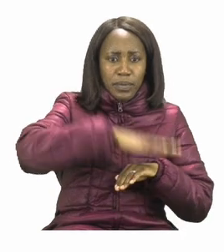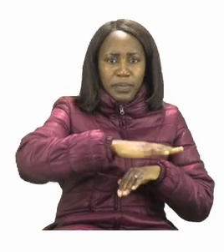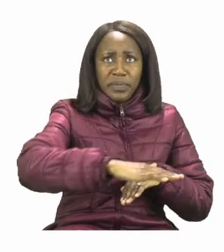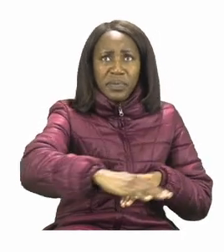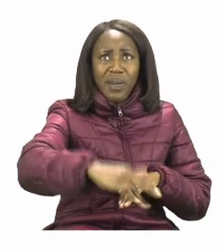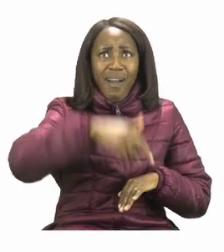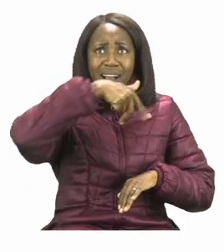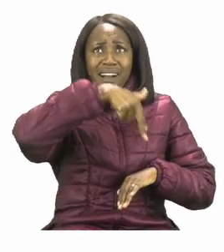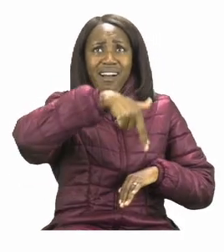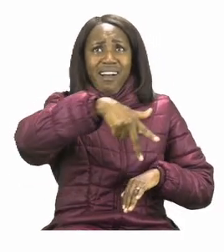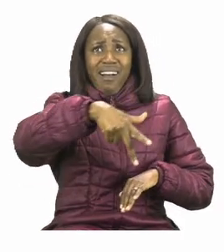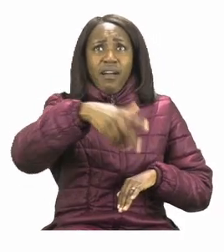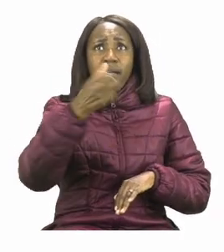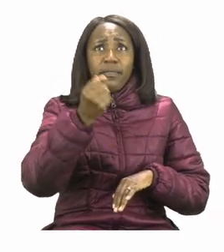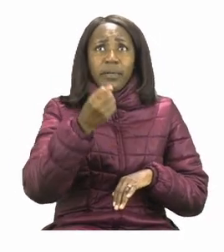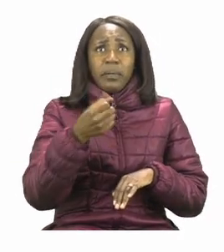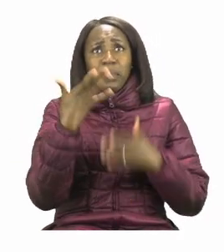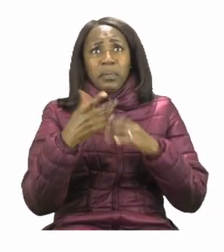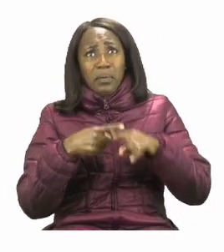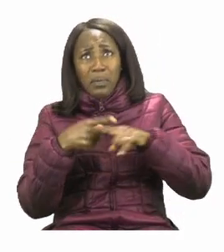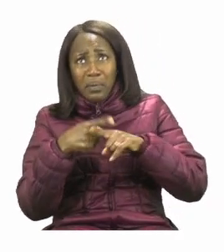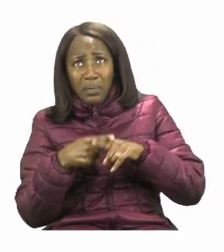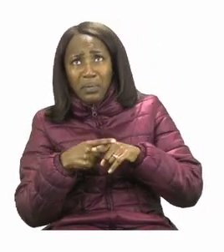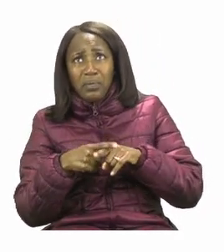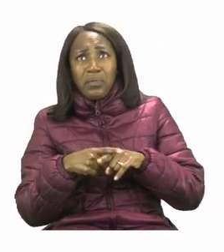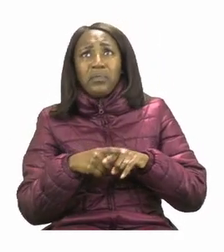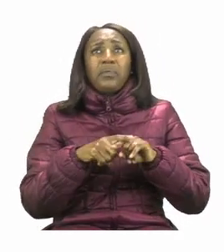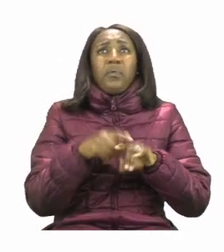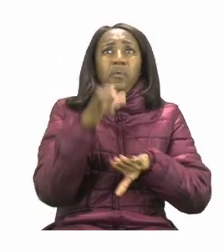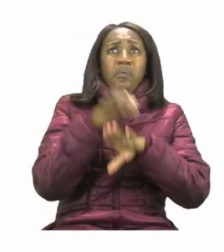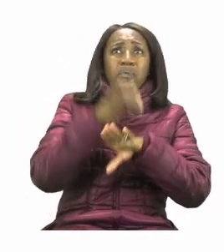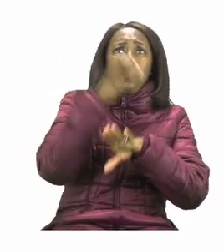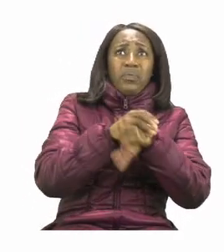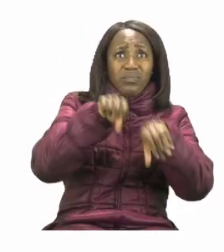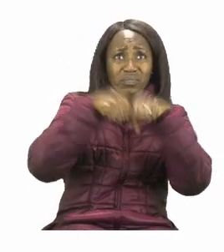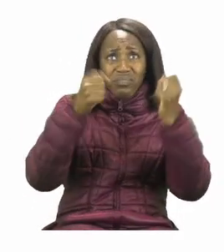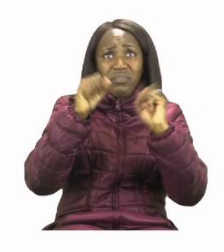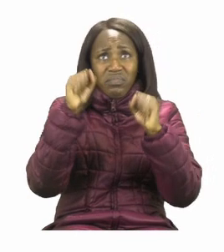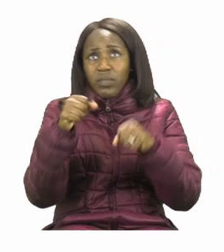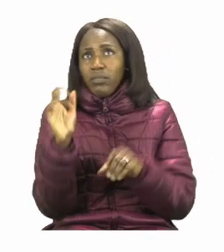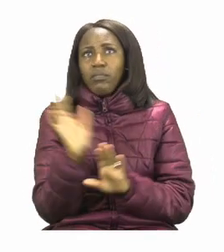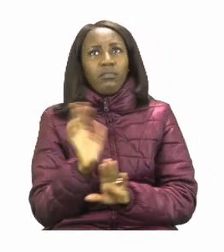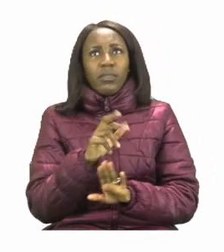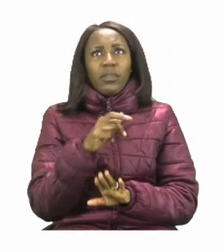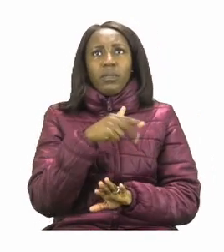something sharp or breakable in your hands.